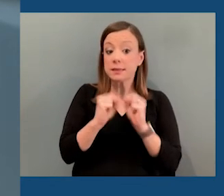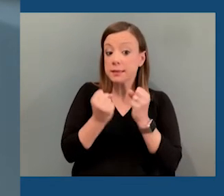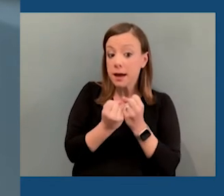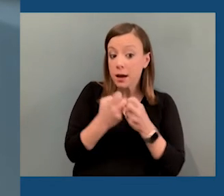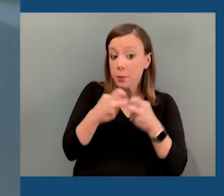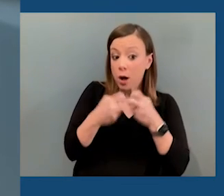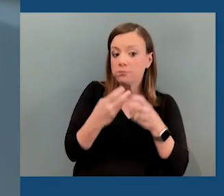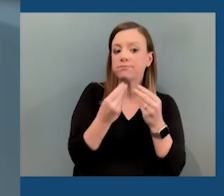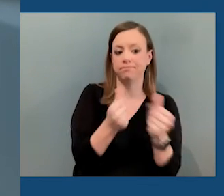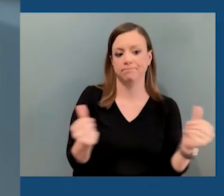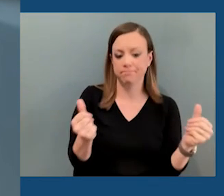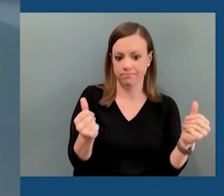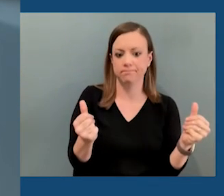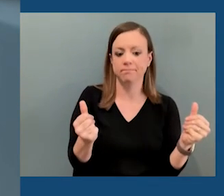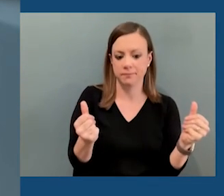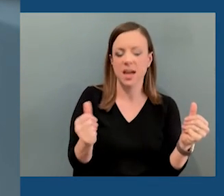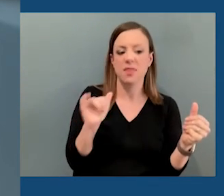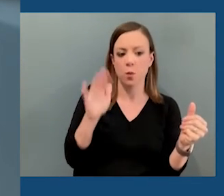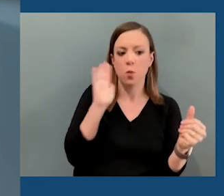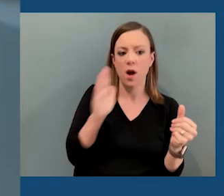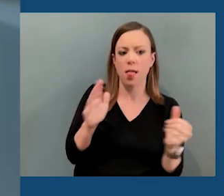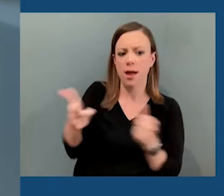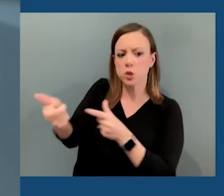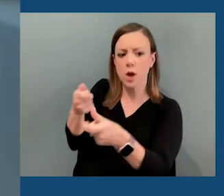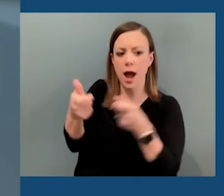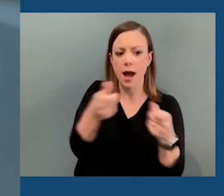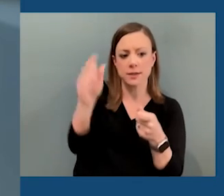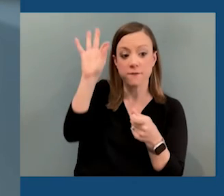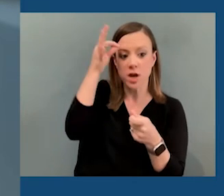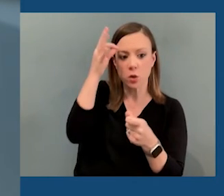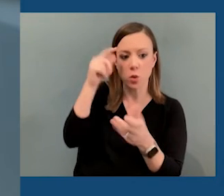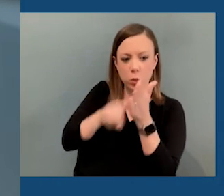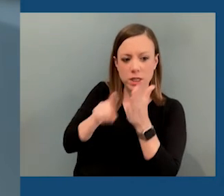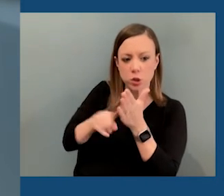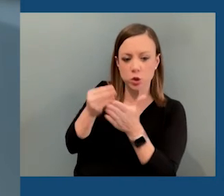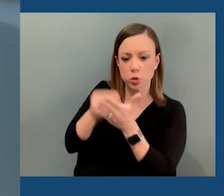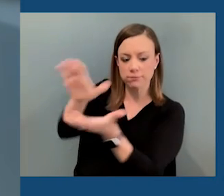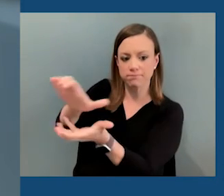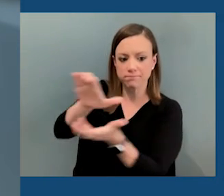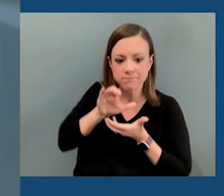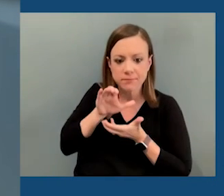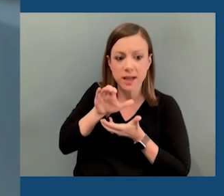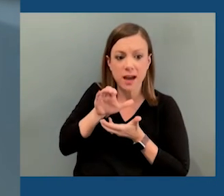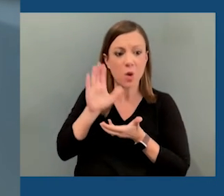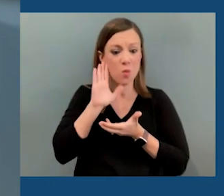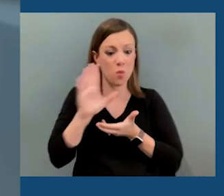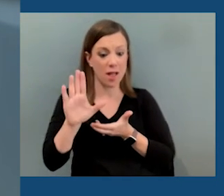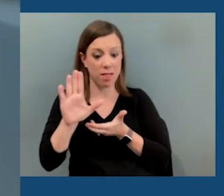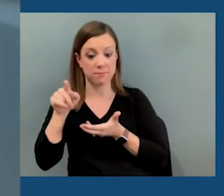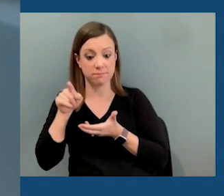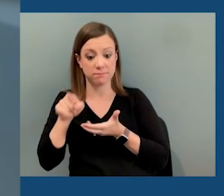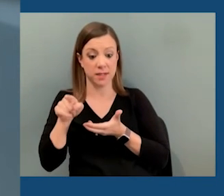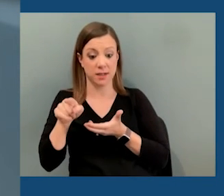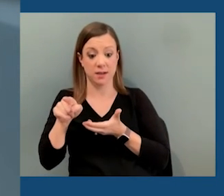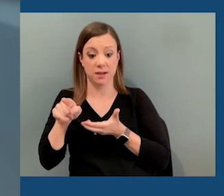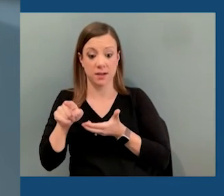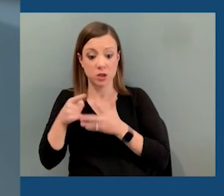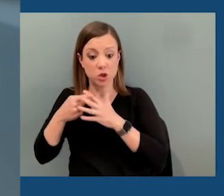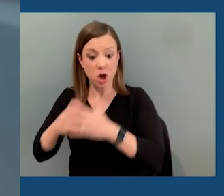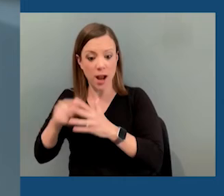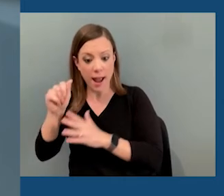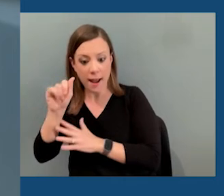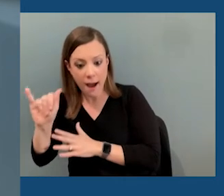Also launching departments of AI in society at a number of our campuses. This will be part of the curriculum. This